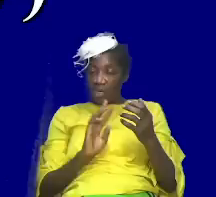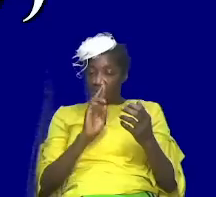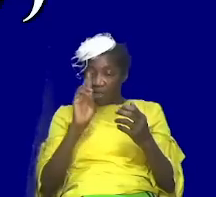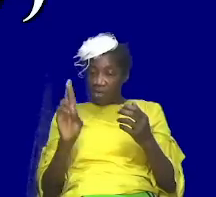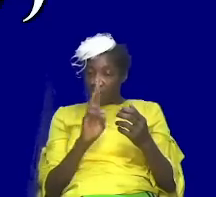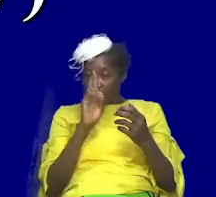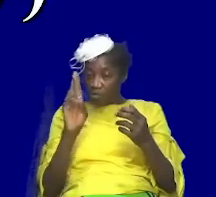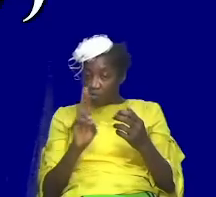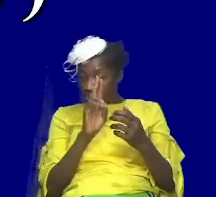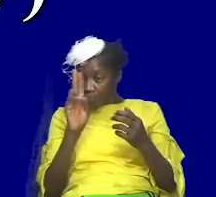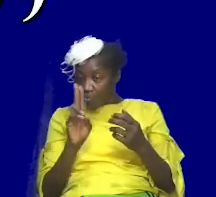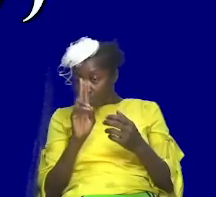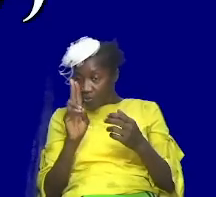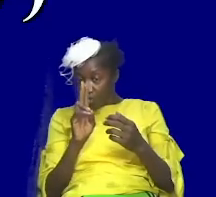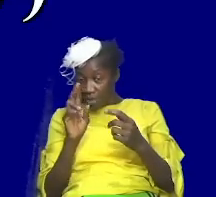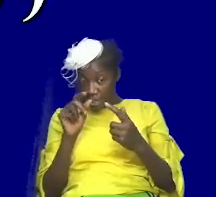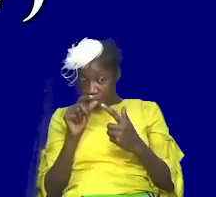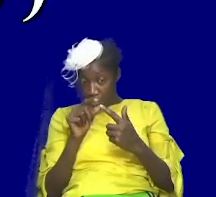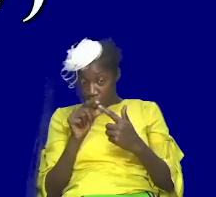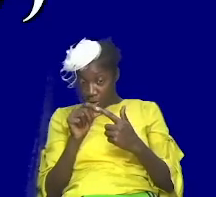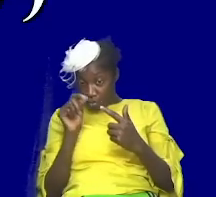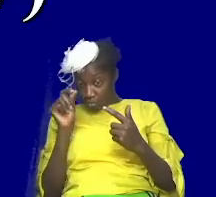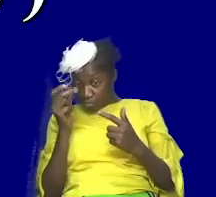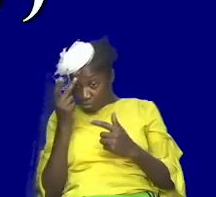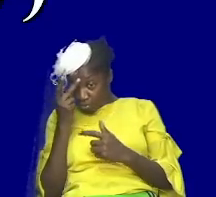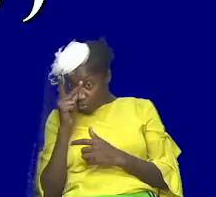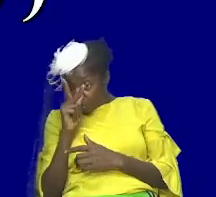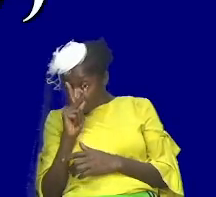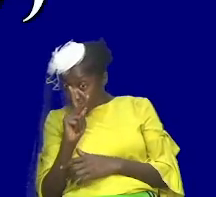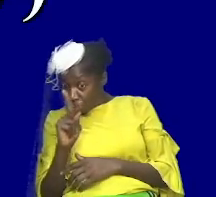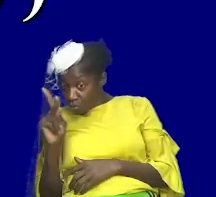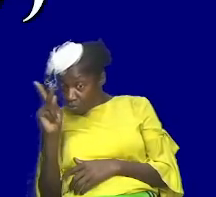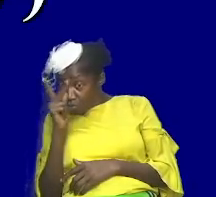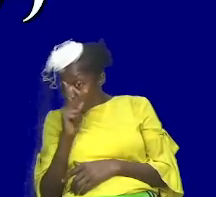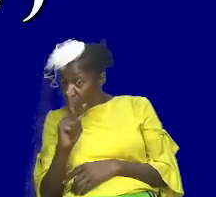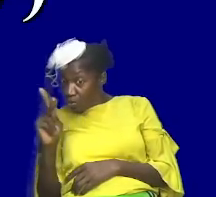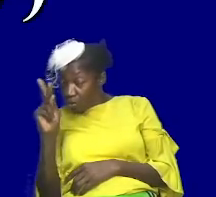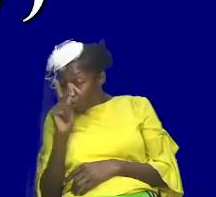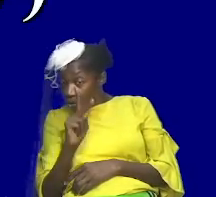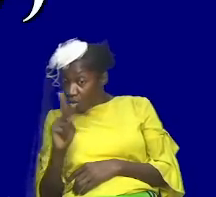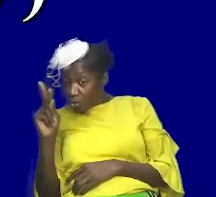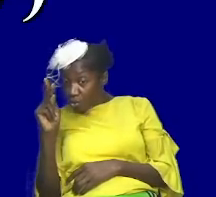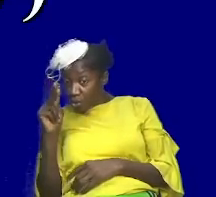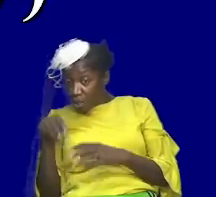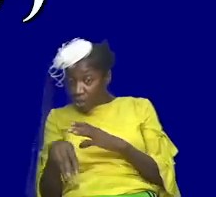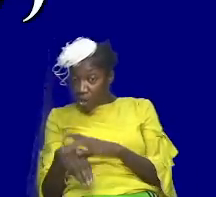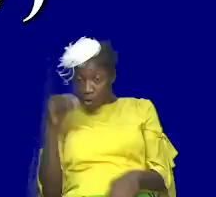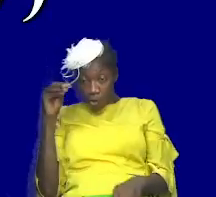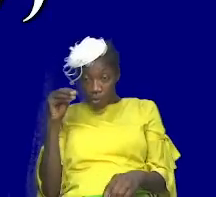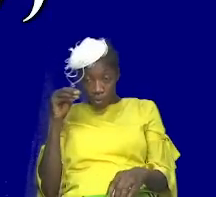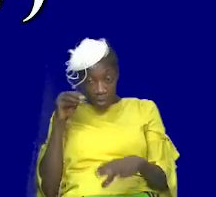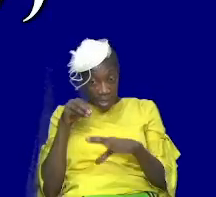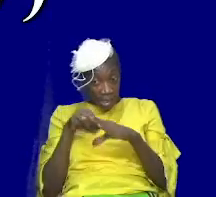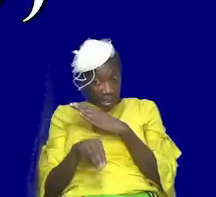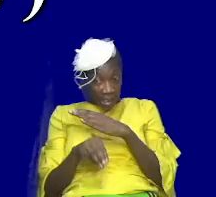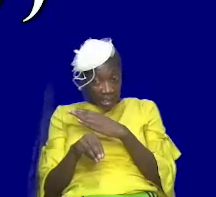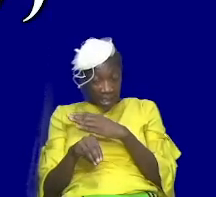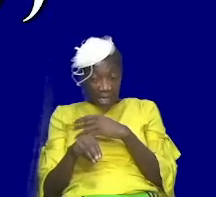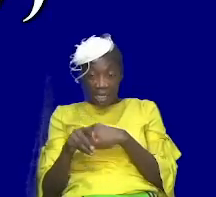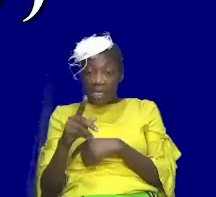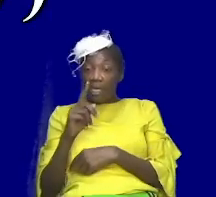going to be meticulous. And he's going to be looking beyond the outside, right into the inside, to determine the